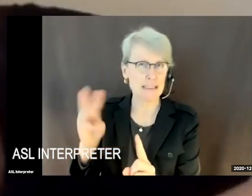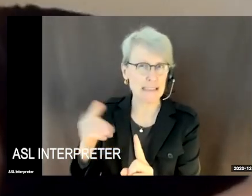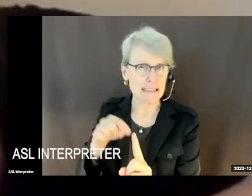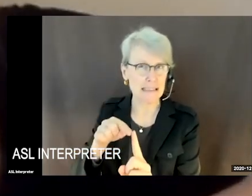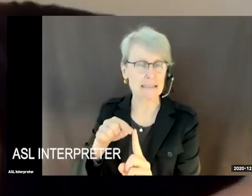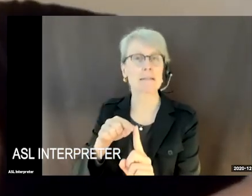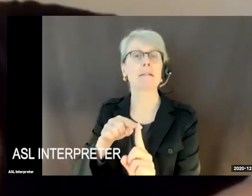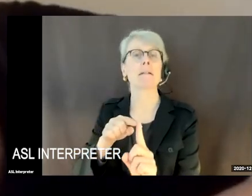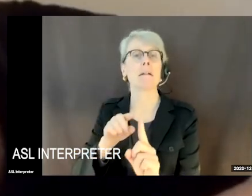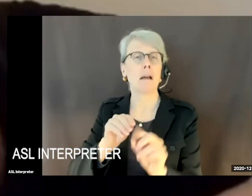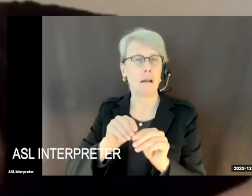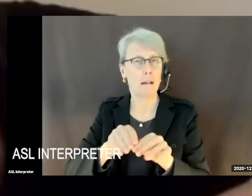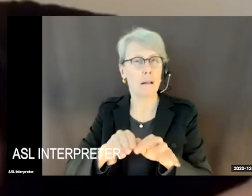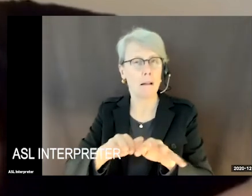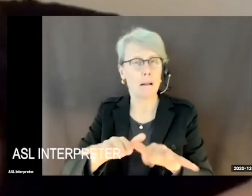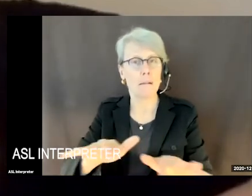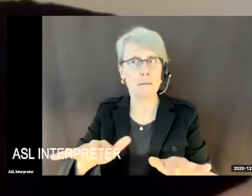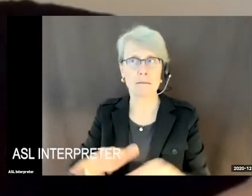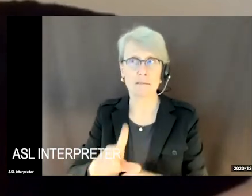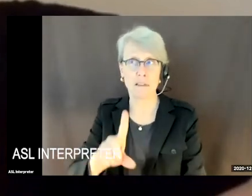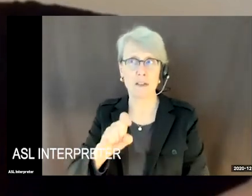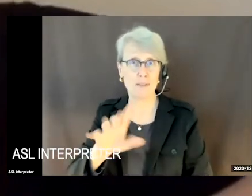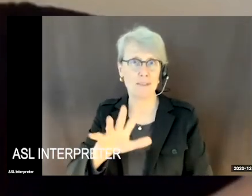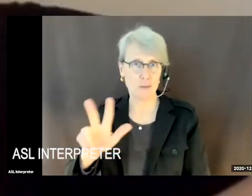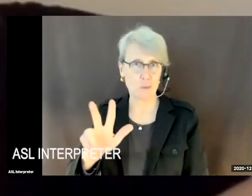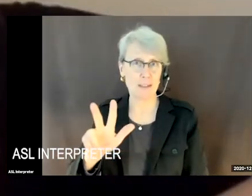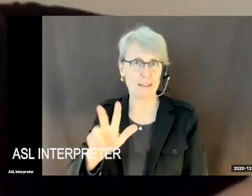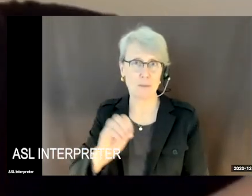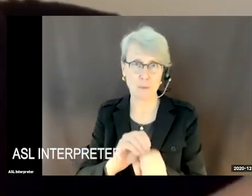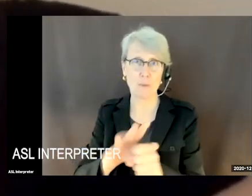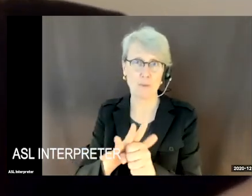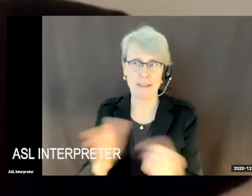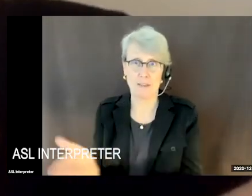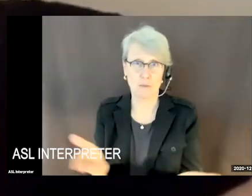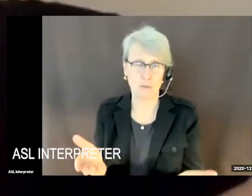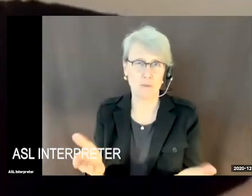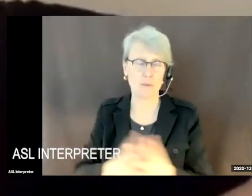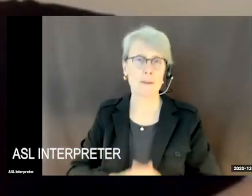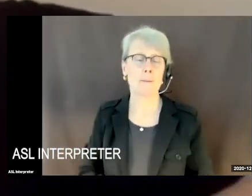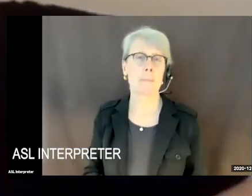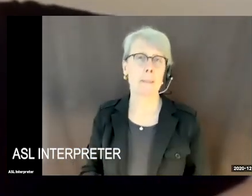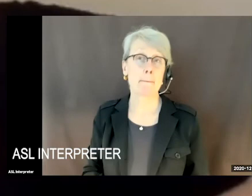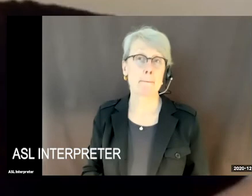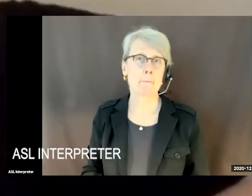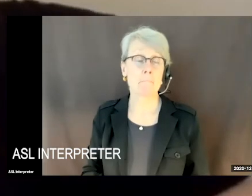case here on November 6th. And since then, we've had a total